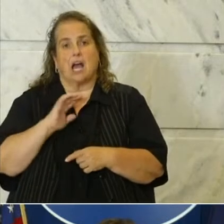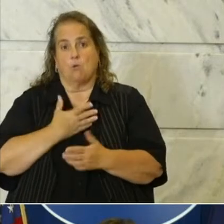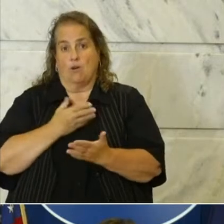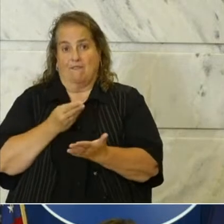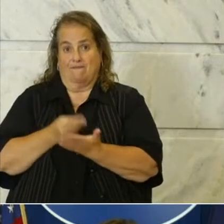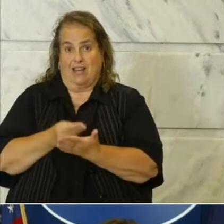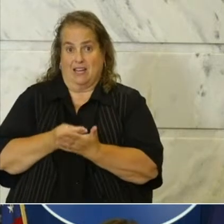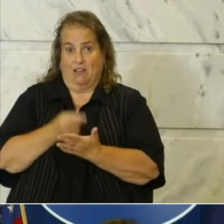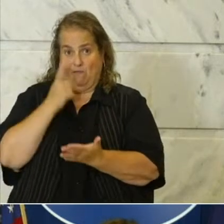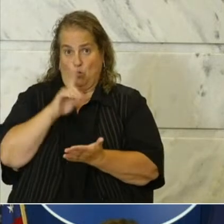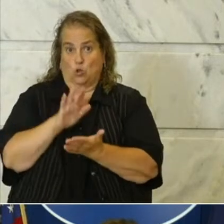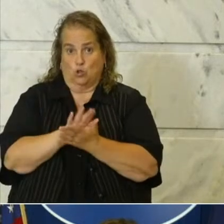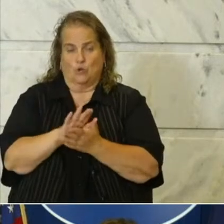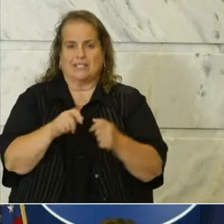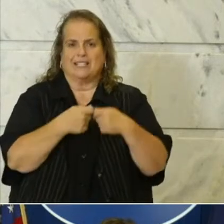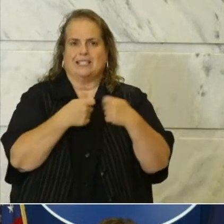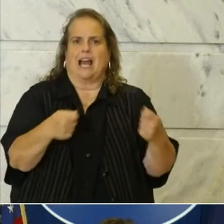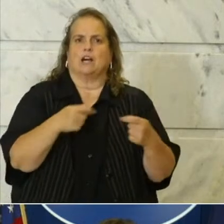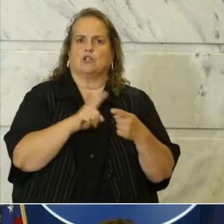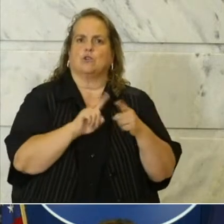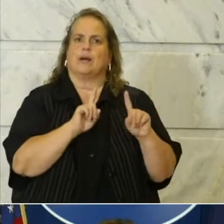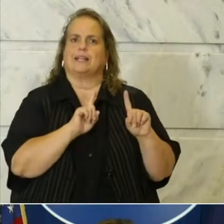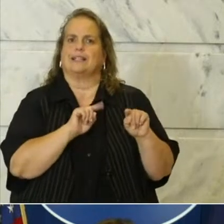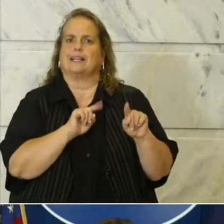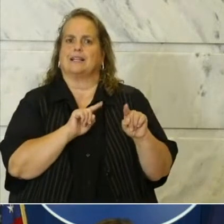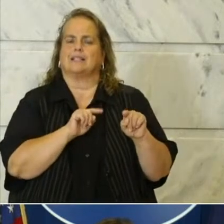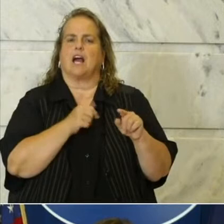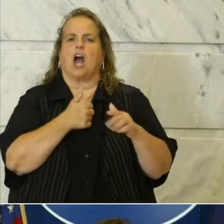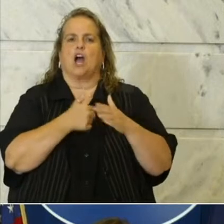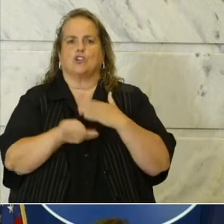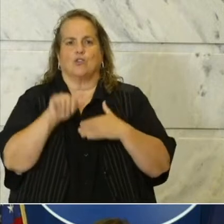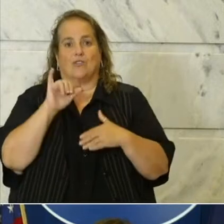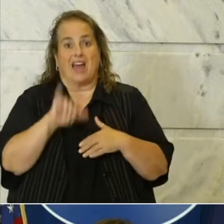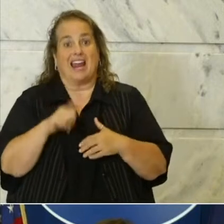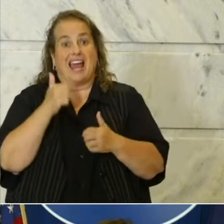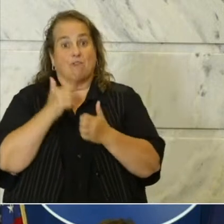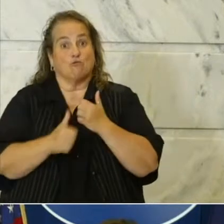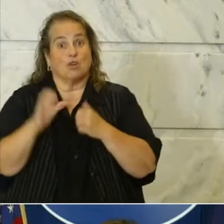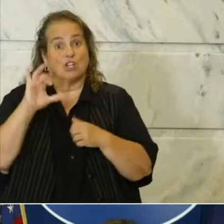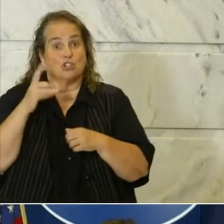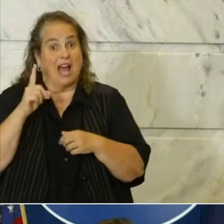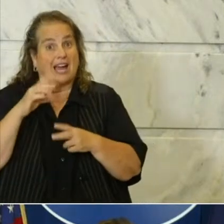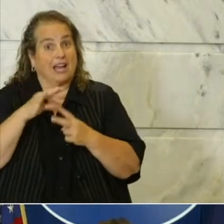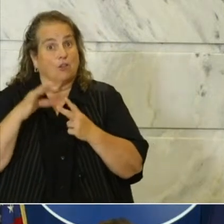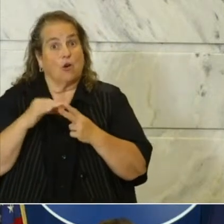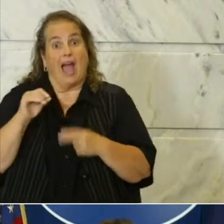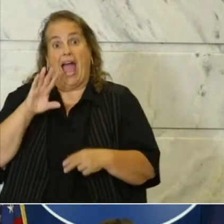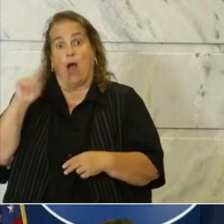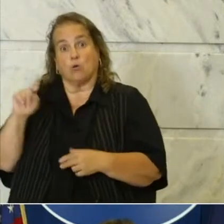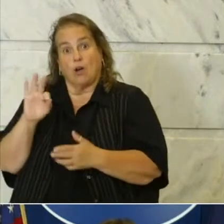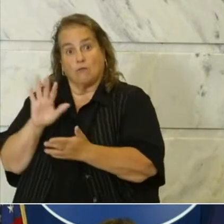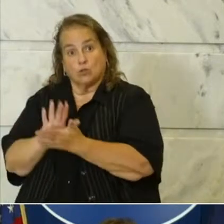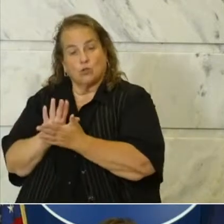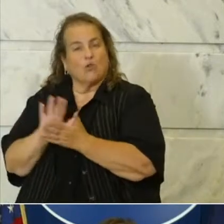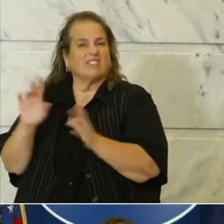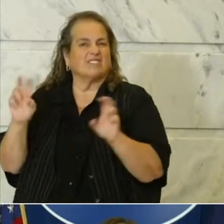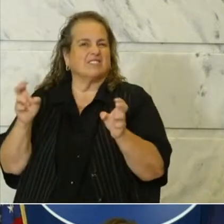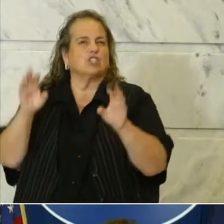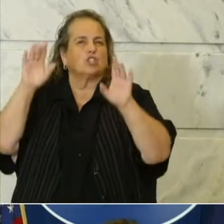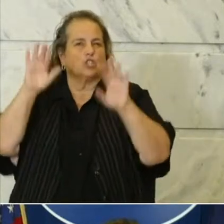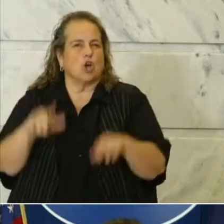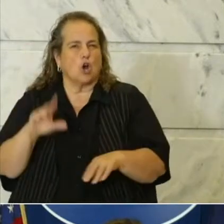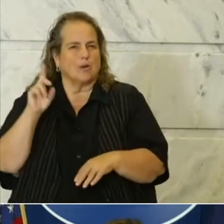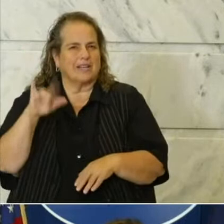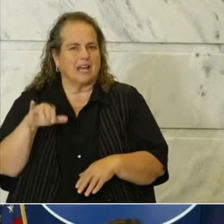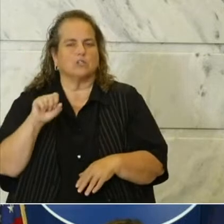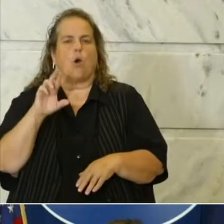for our schools is tied to attendance under the pretext that either every child is out of school, for example on a snow day, or every child